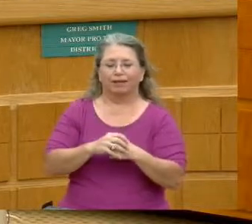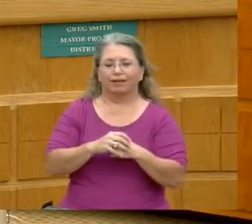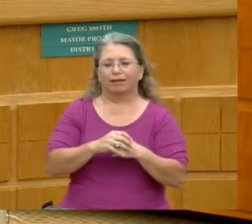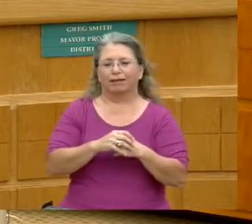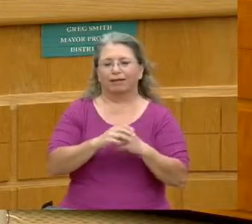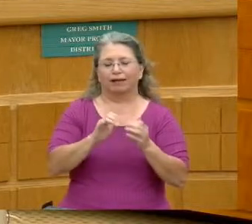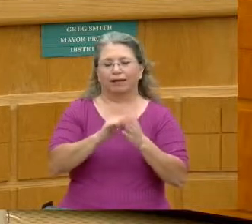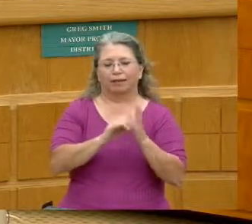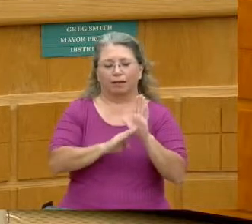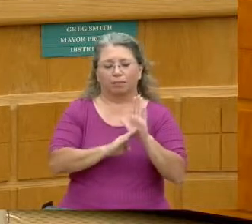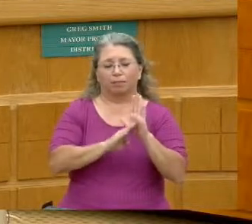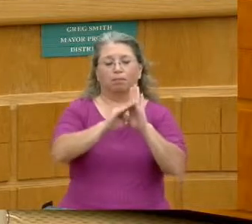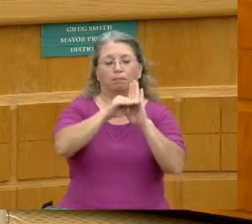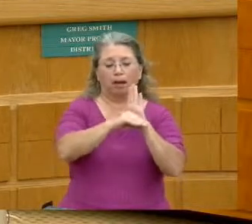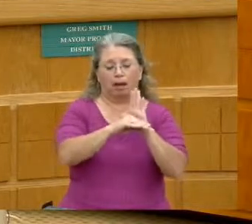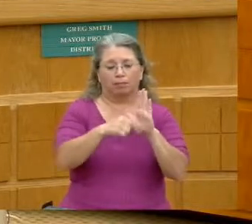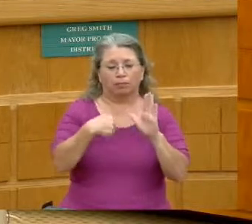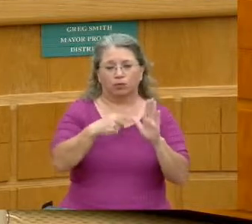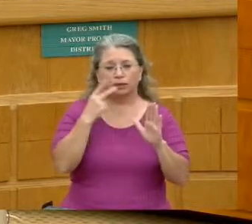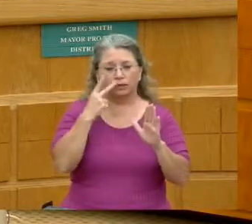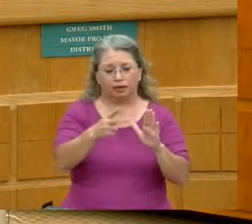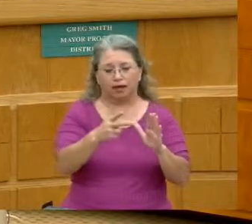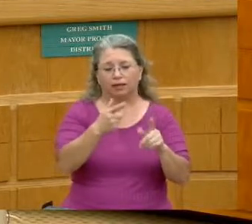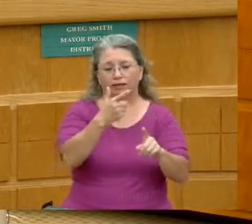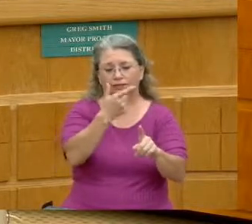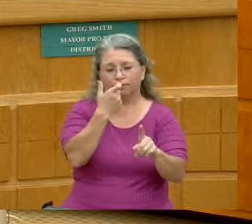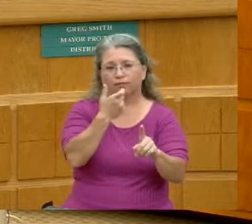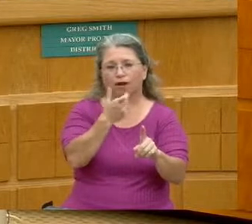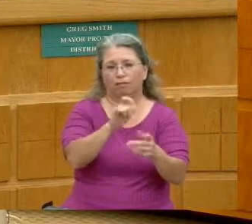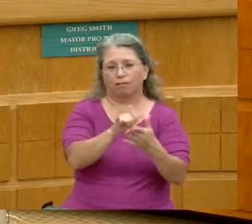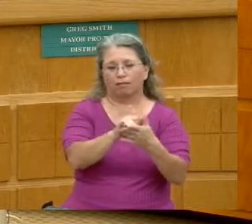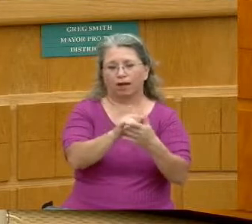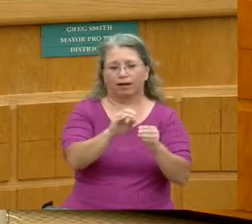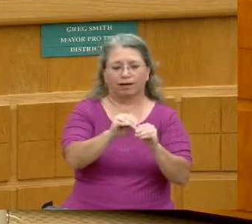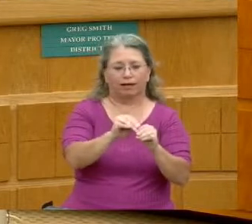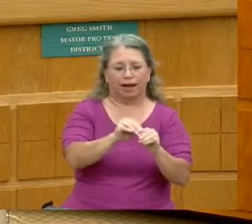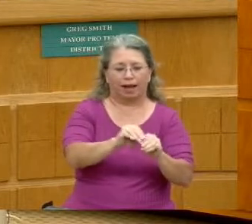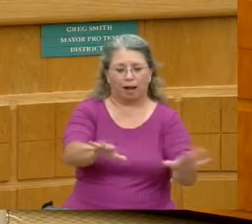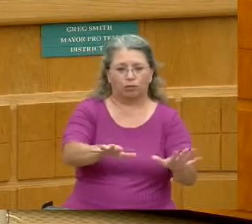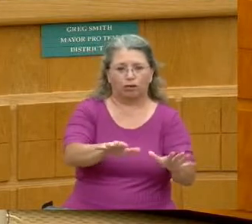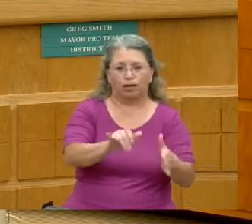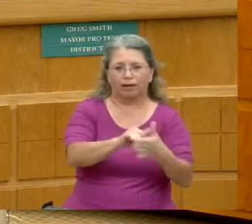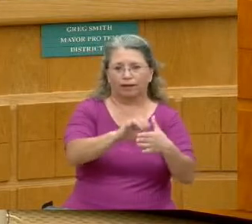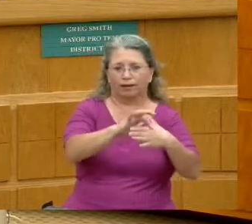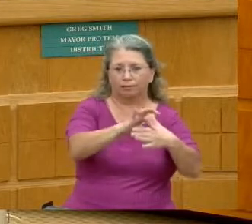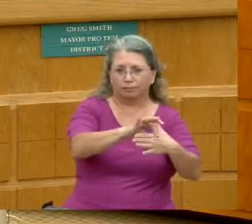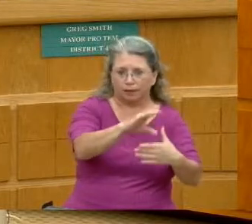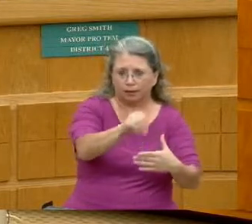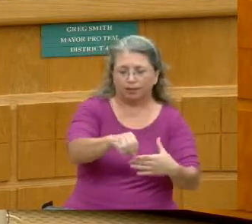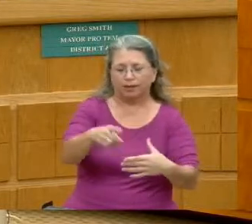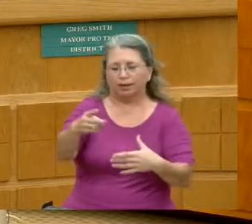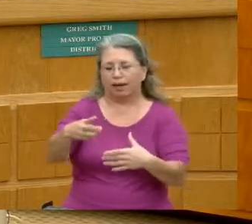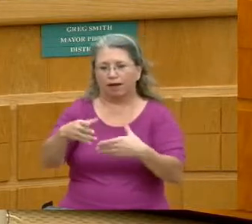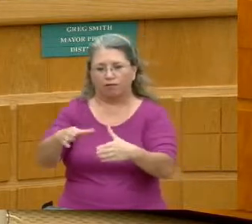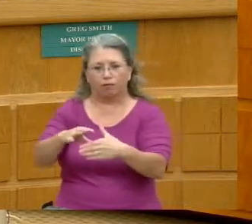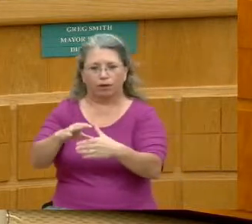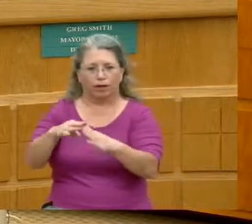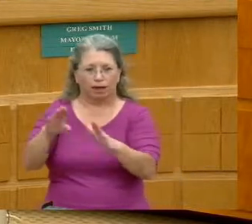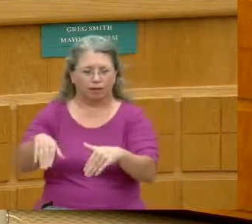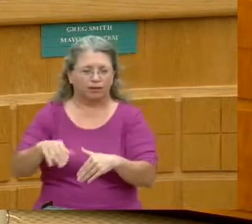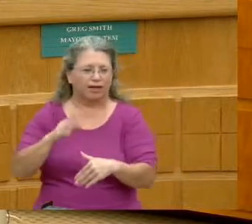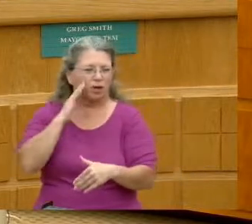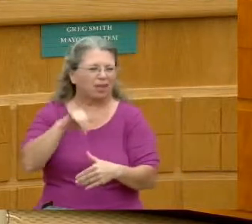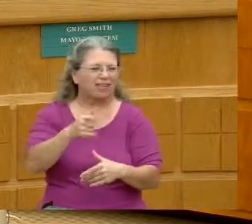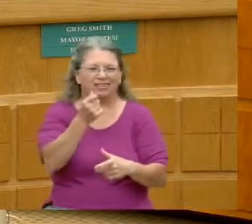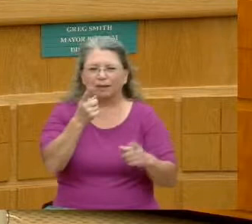isolated outbreak at a facility that maybe secondary contacts spread out into the community also. So I know that's a little bit